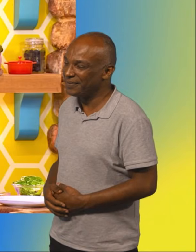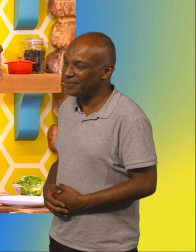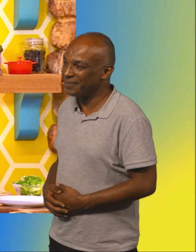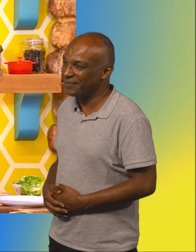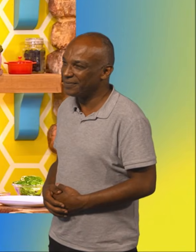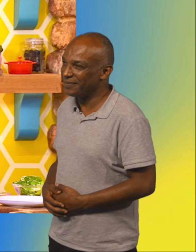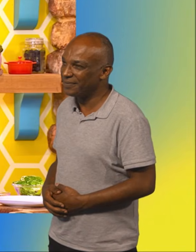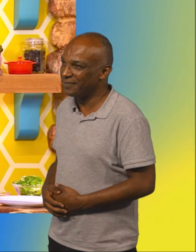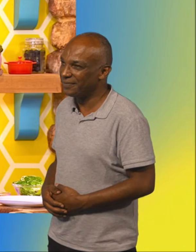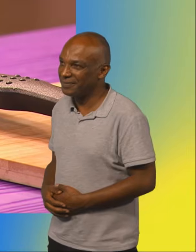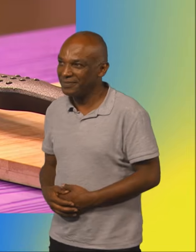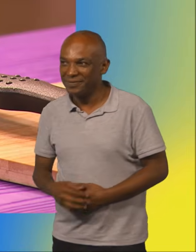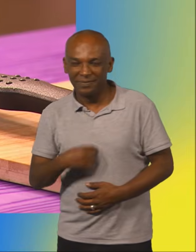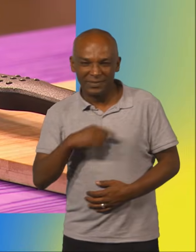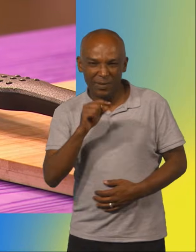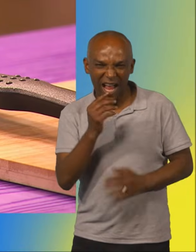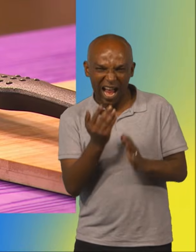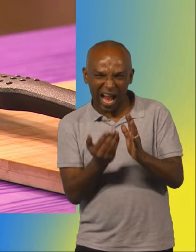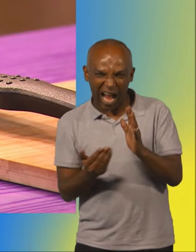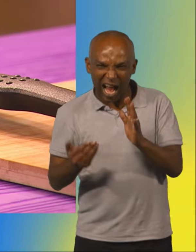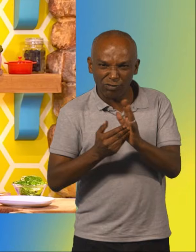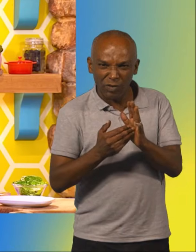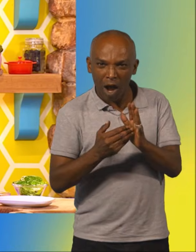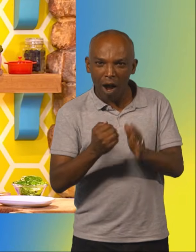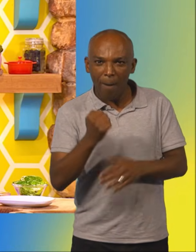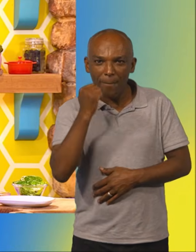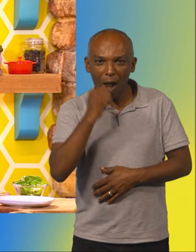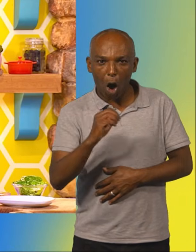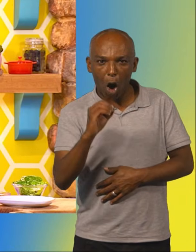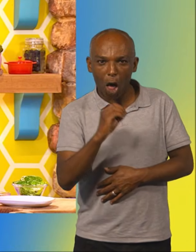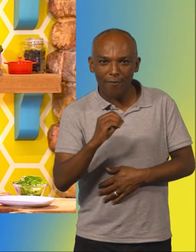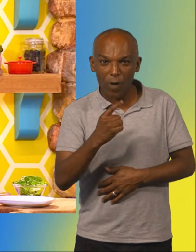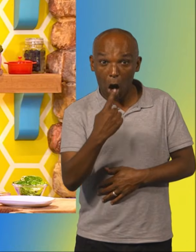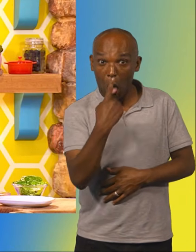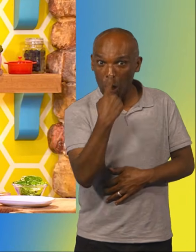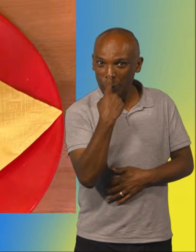We can use an extra slice of black olive for the nose.